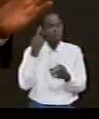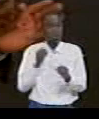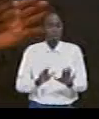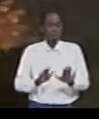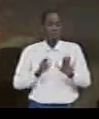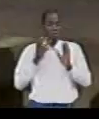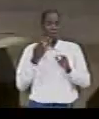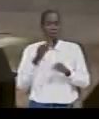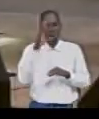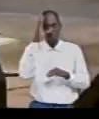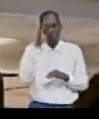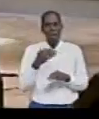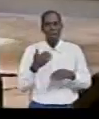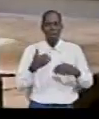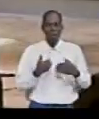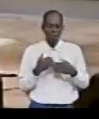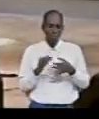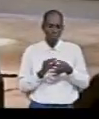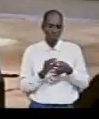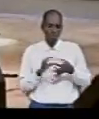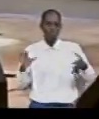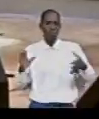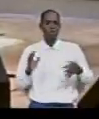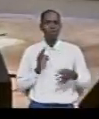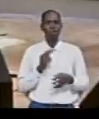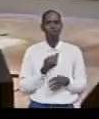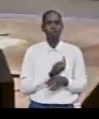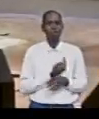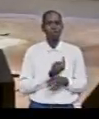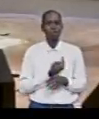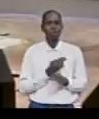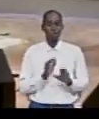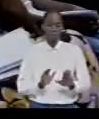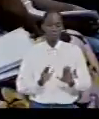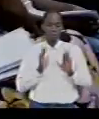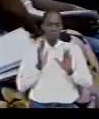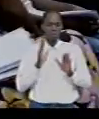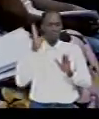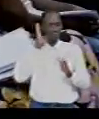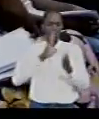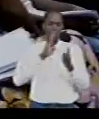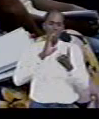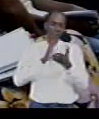has disabled us. Fear will vanish away.